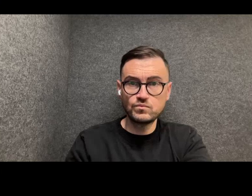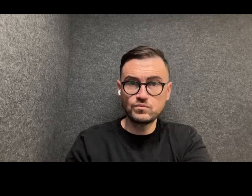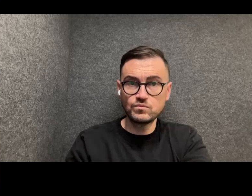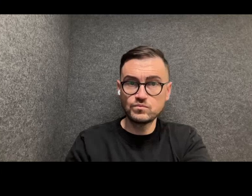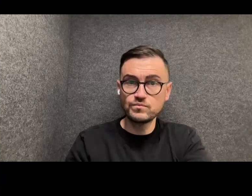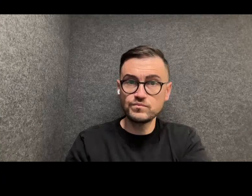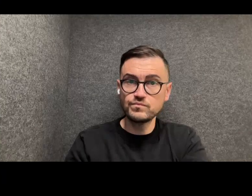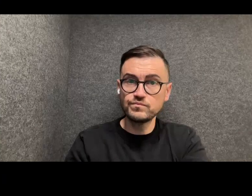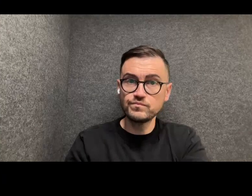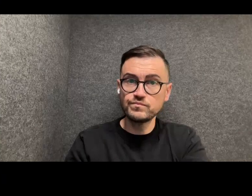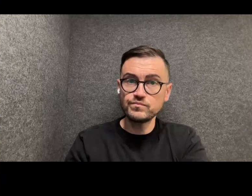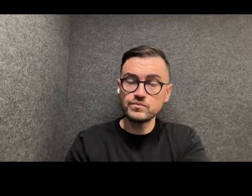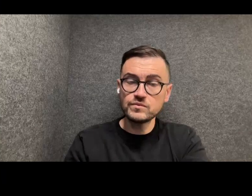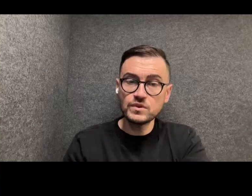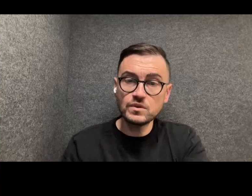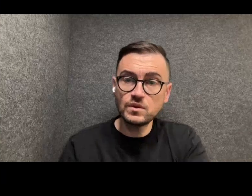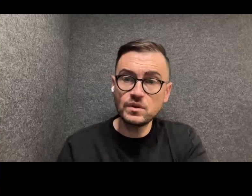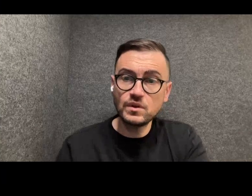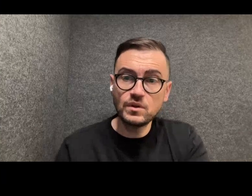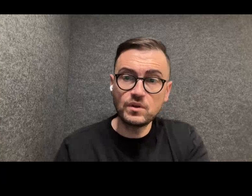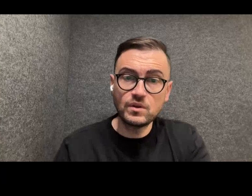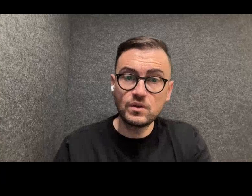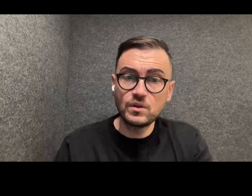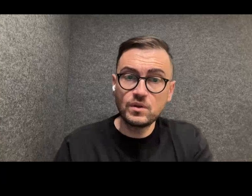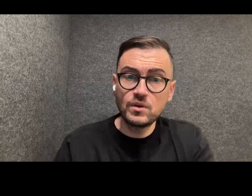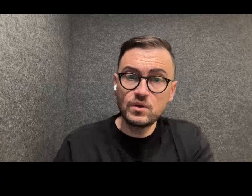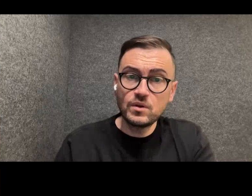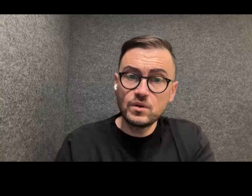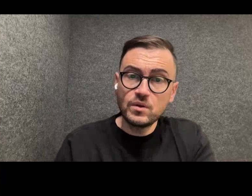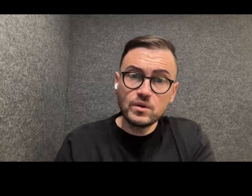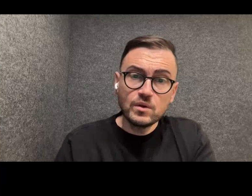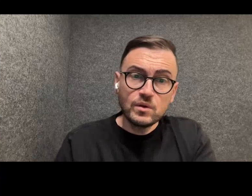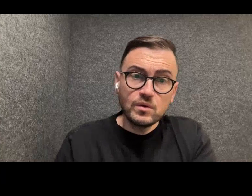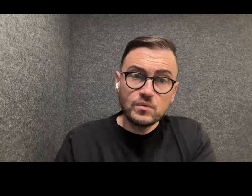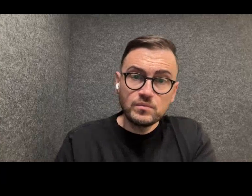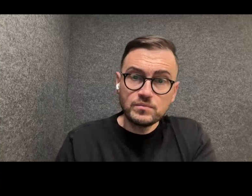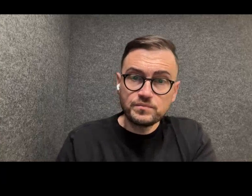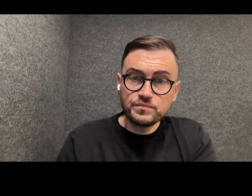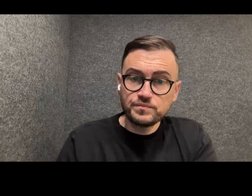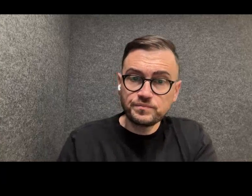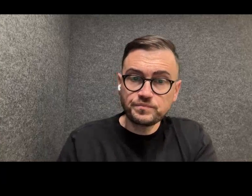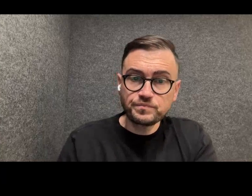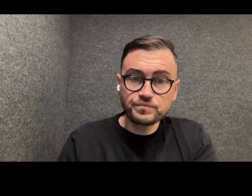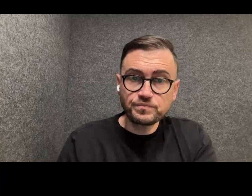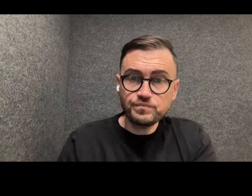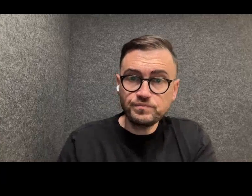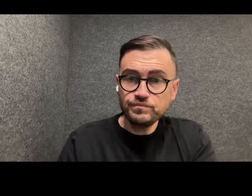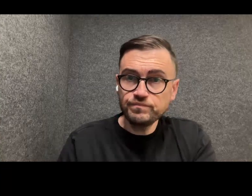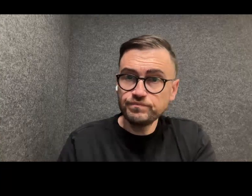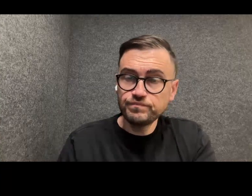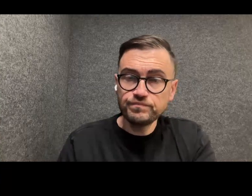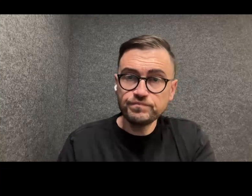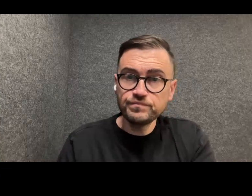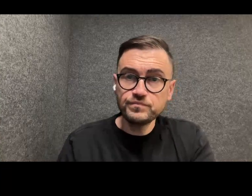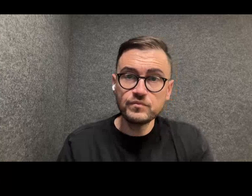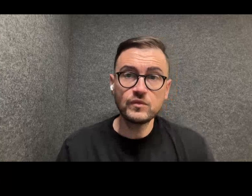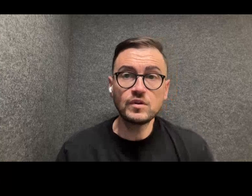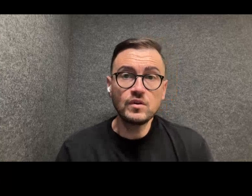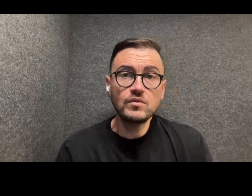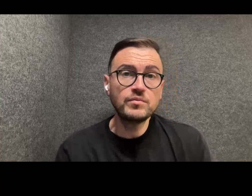Charles, anything else we need to do with this group besides get them these slides so everyone can go look at these